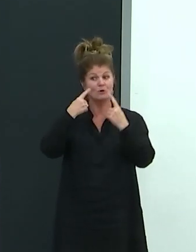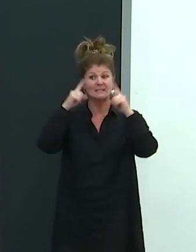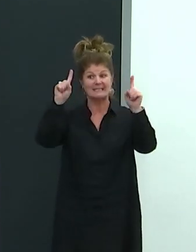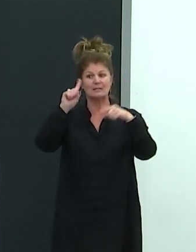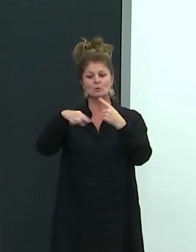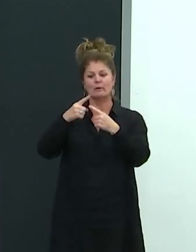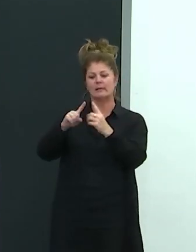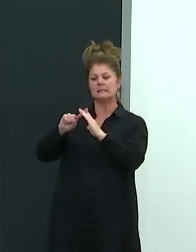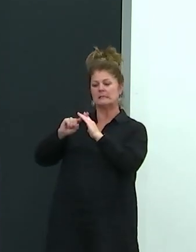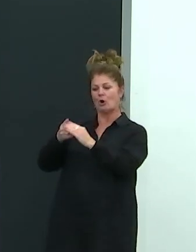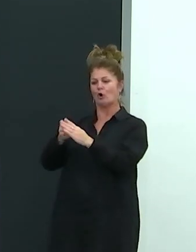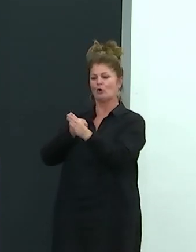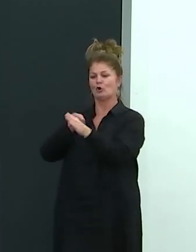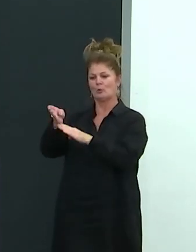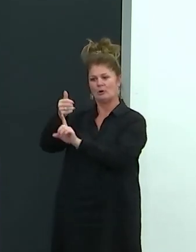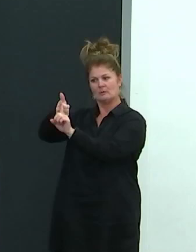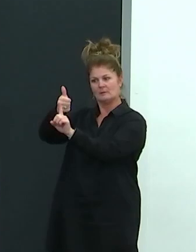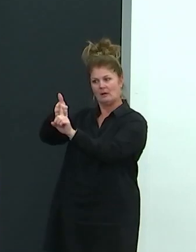careers?